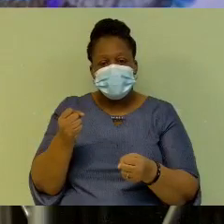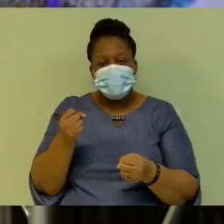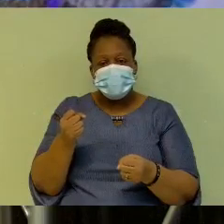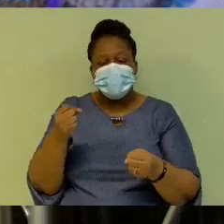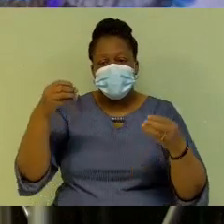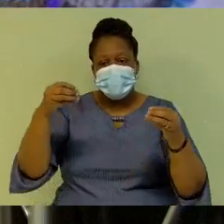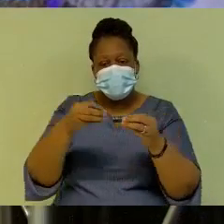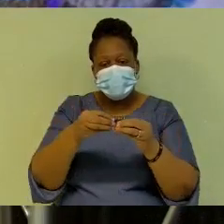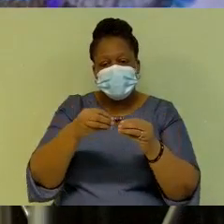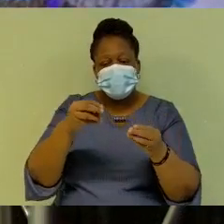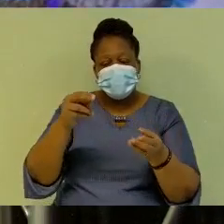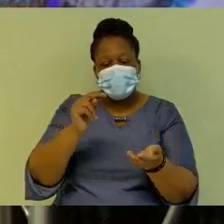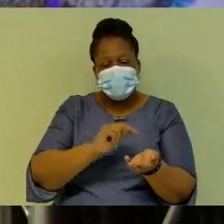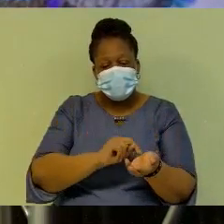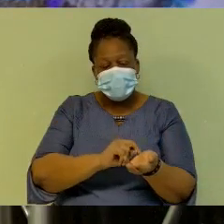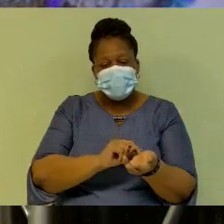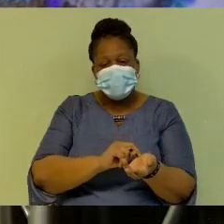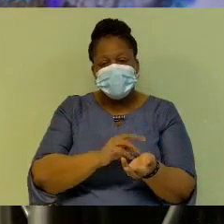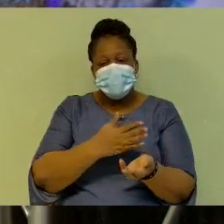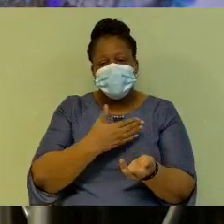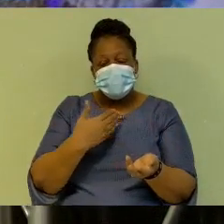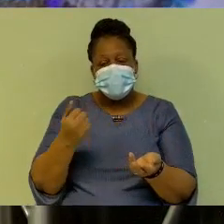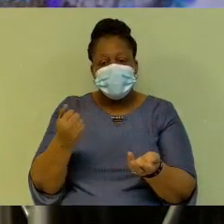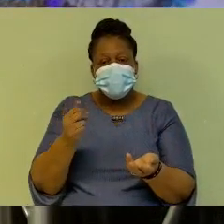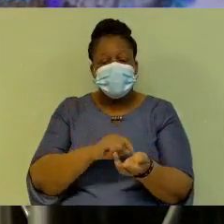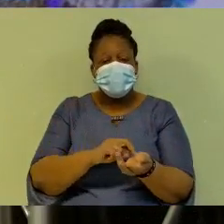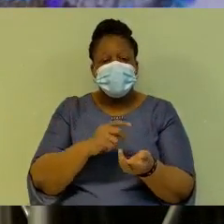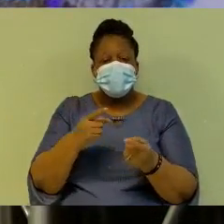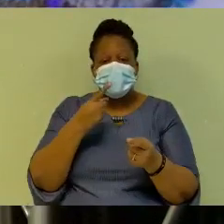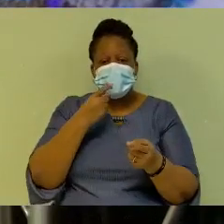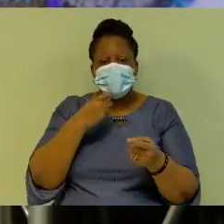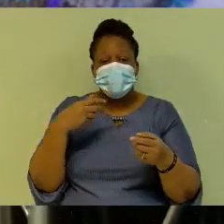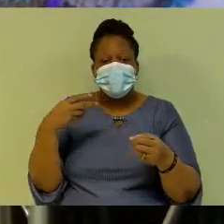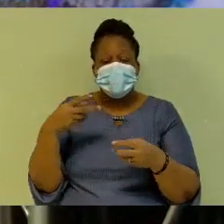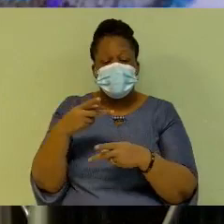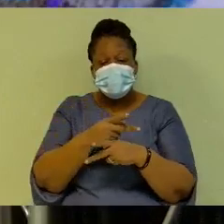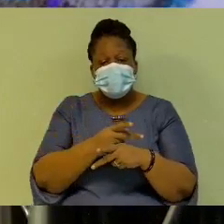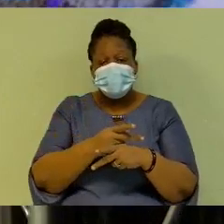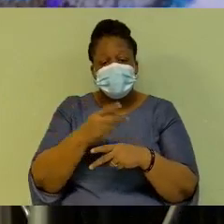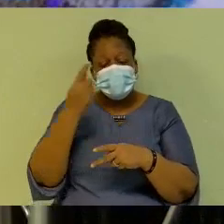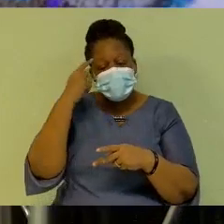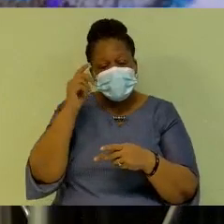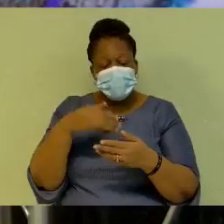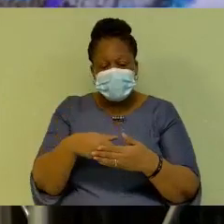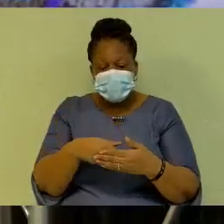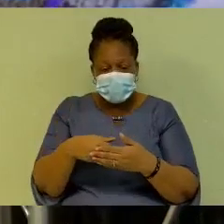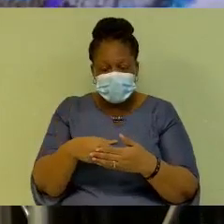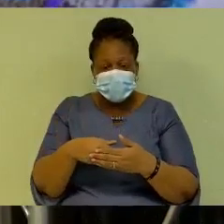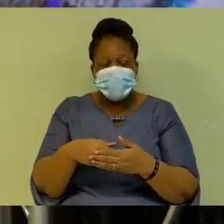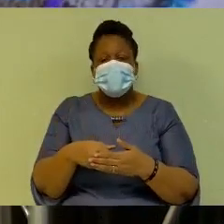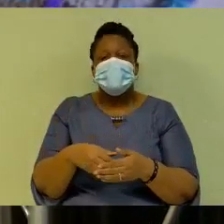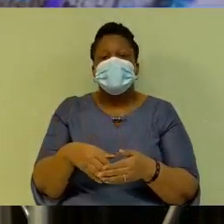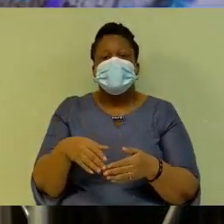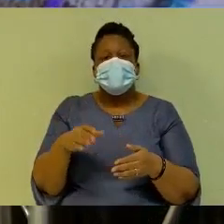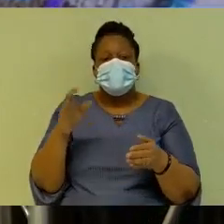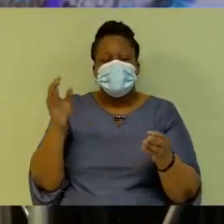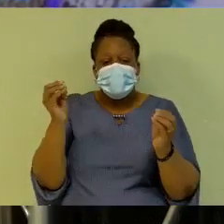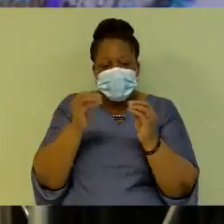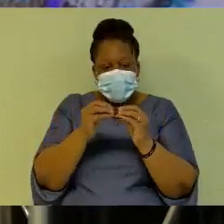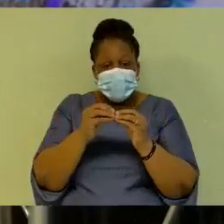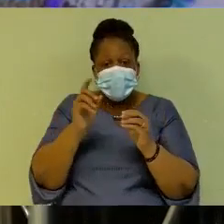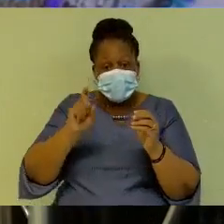to the current global pool of 28 million. Similar appeals have been documented by the Chief Executive Officer